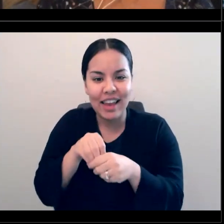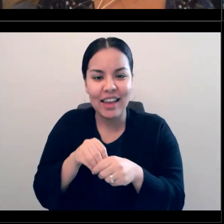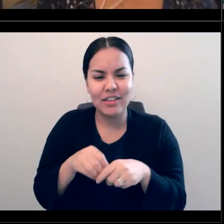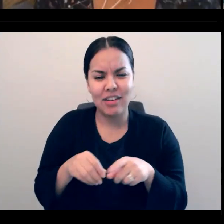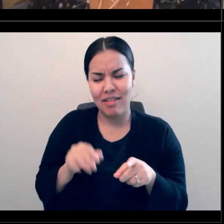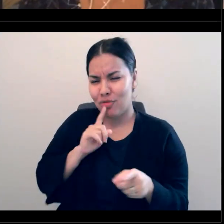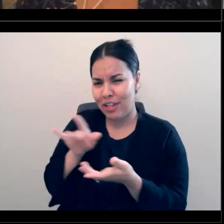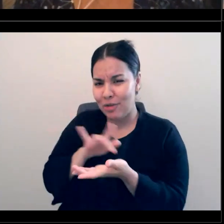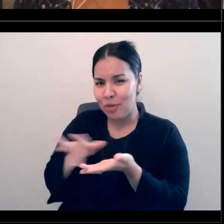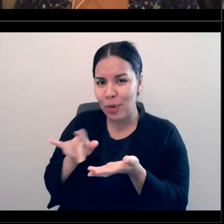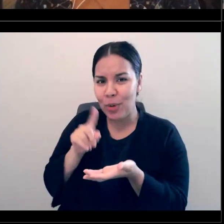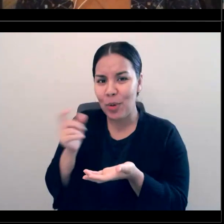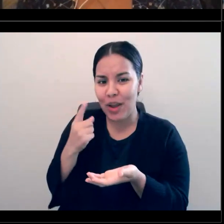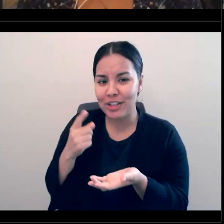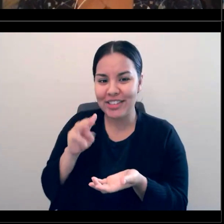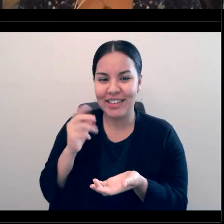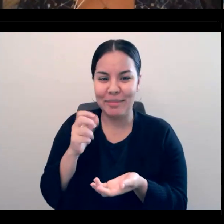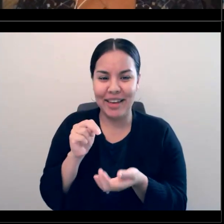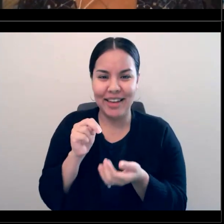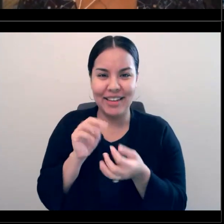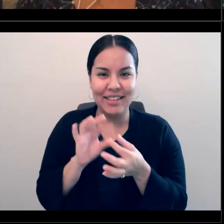question.